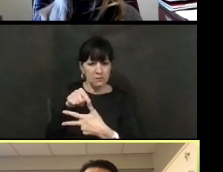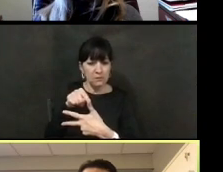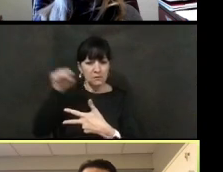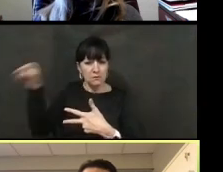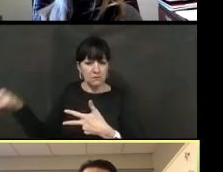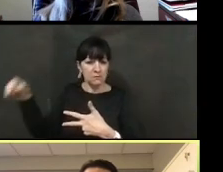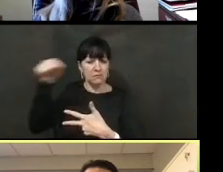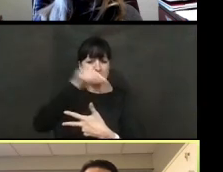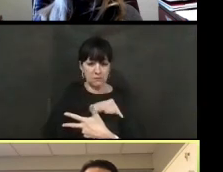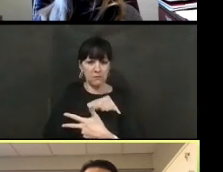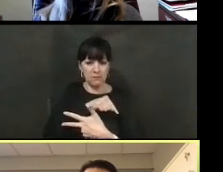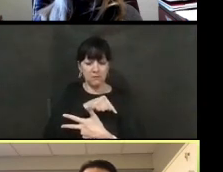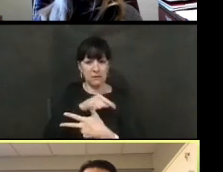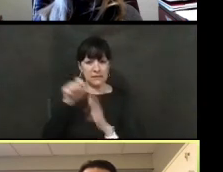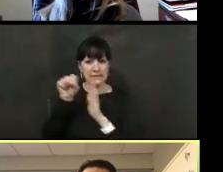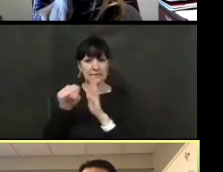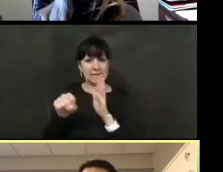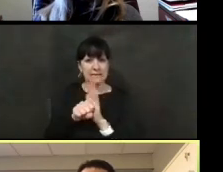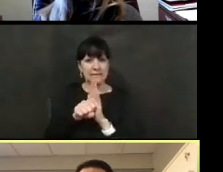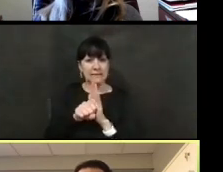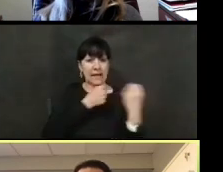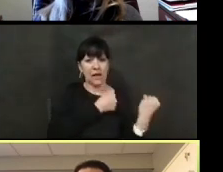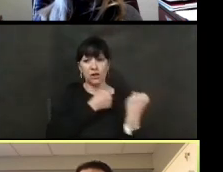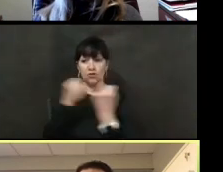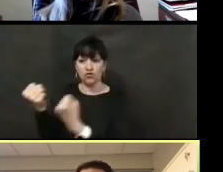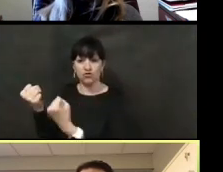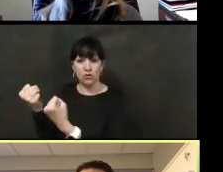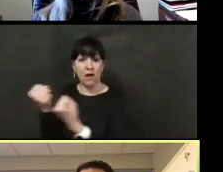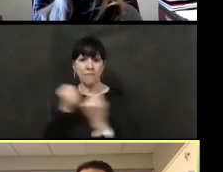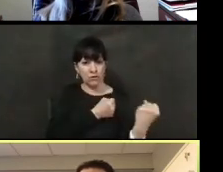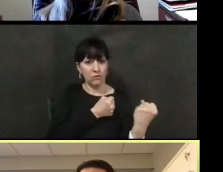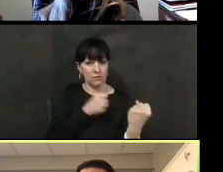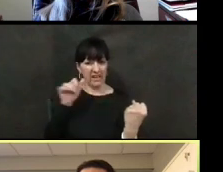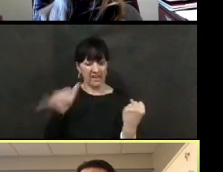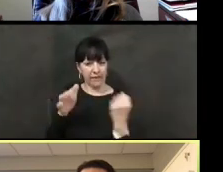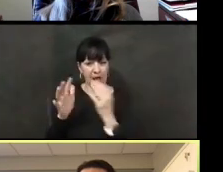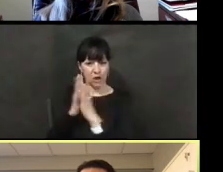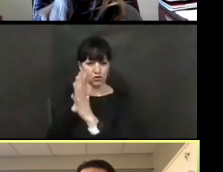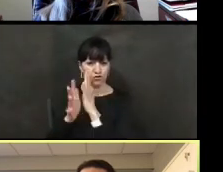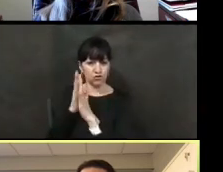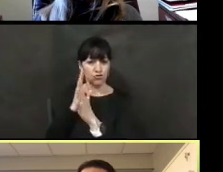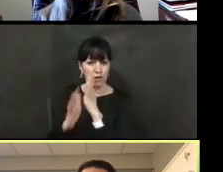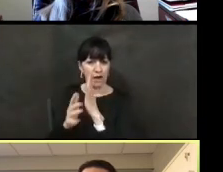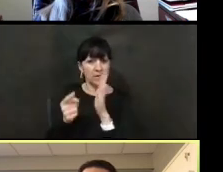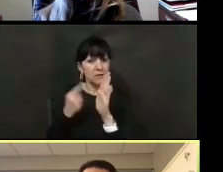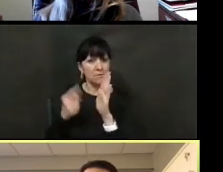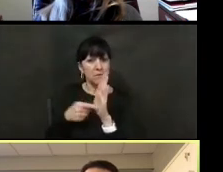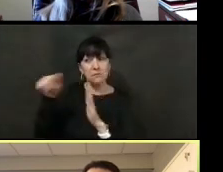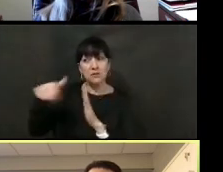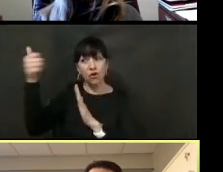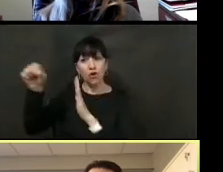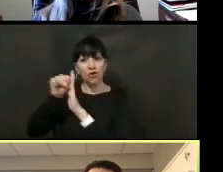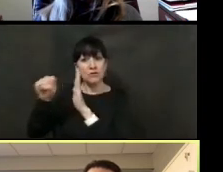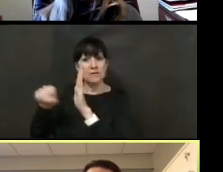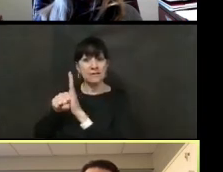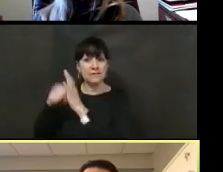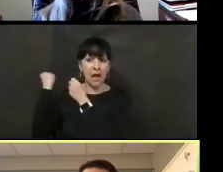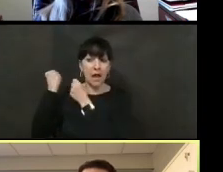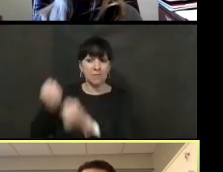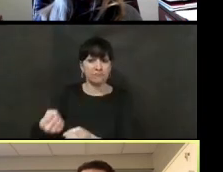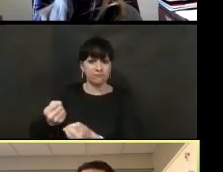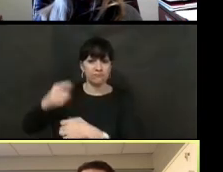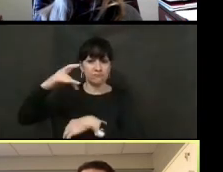travel rules, because a lot of that traffic comes from other states into our state. So that's another piece of it. But